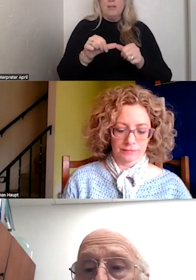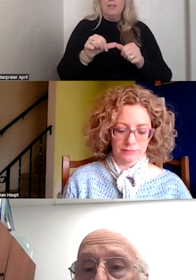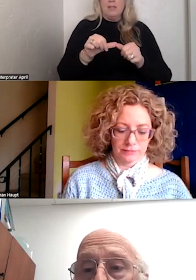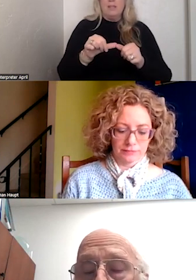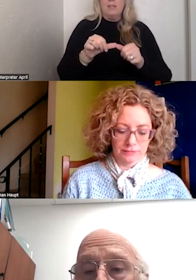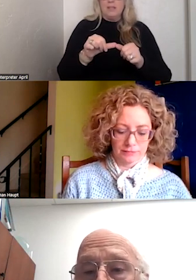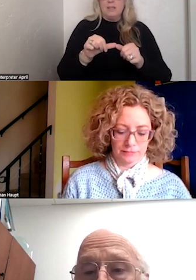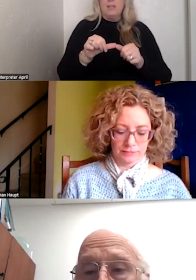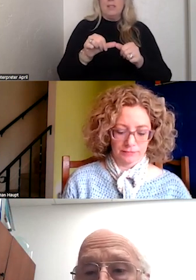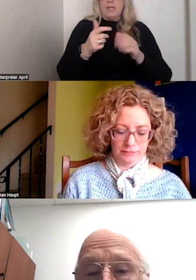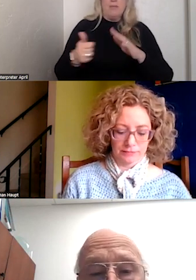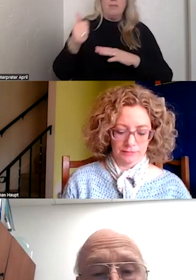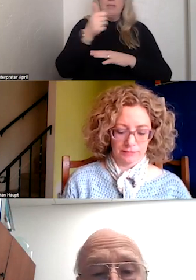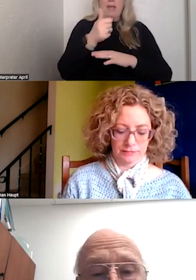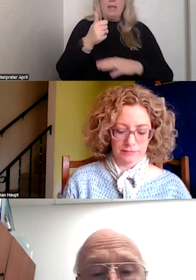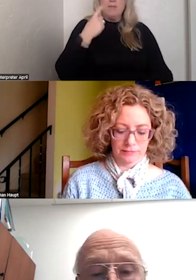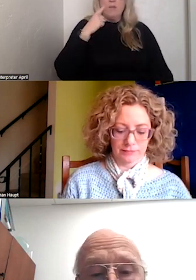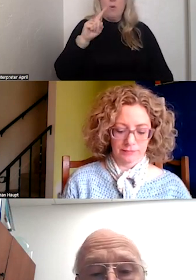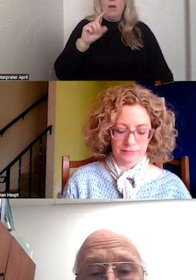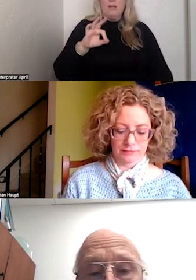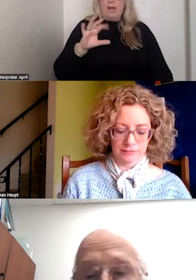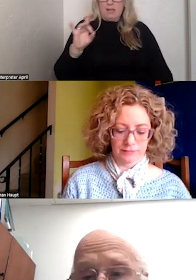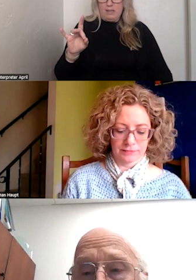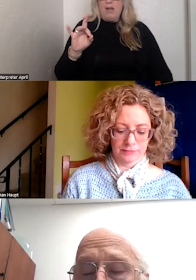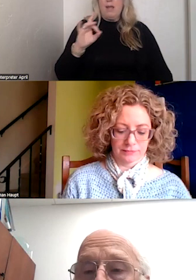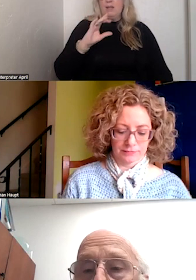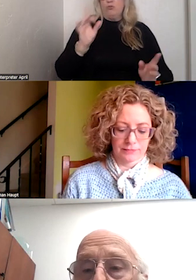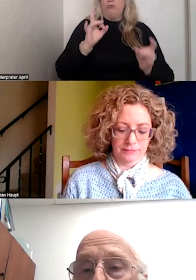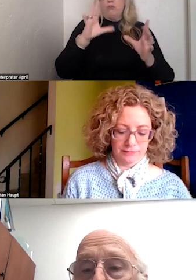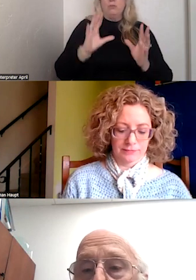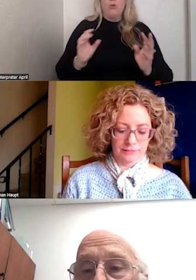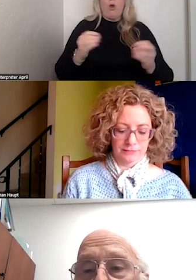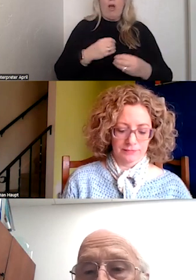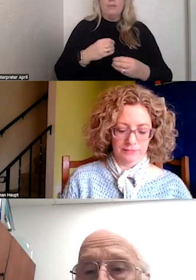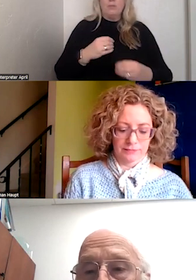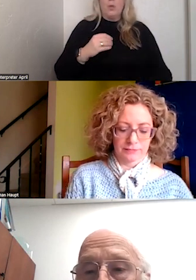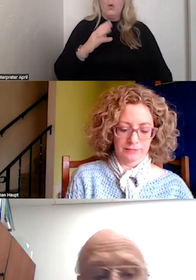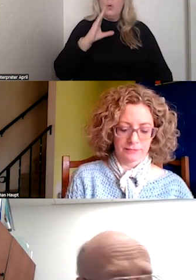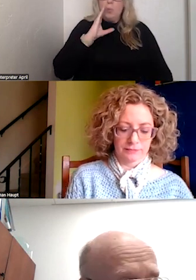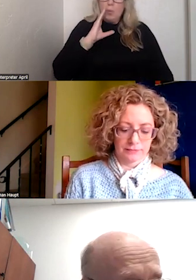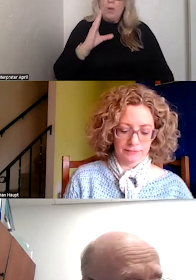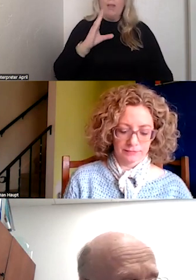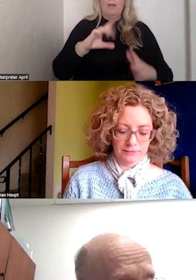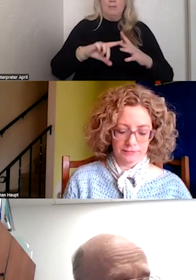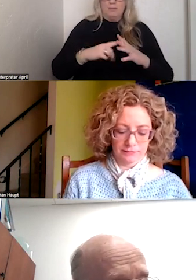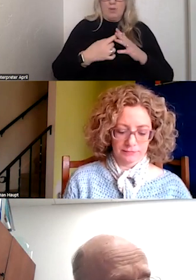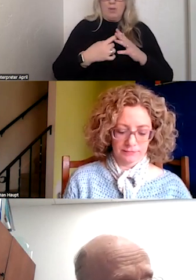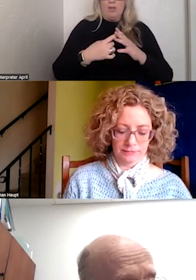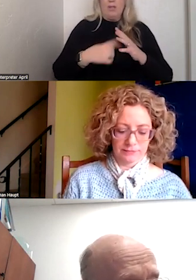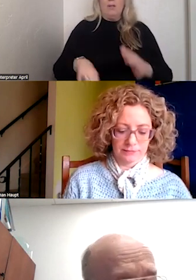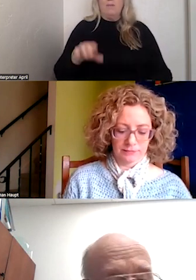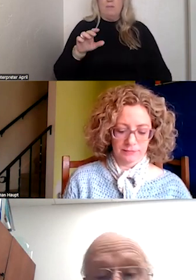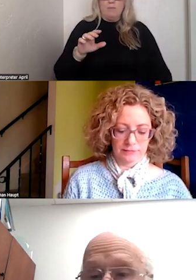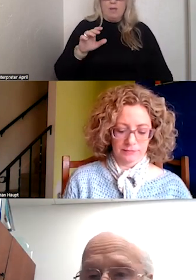head of the 988 and crisis office will be starting, Monica Johnson